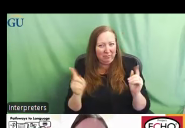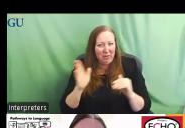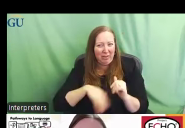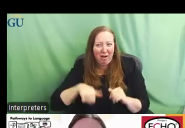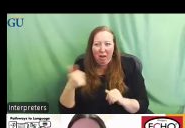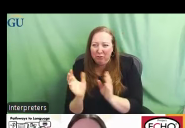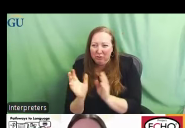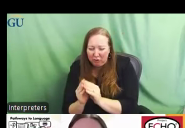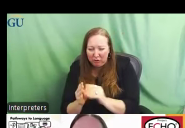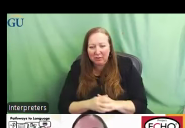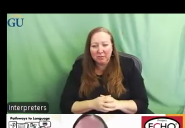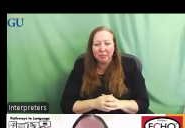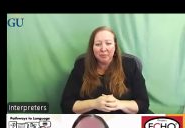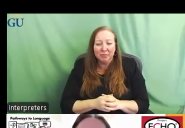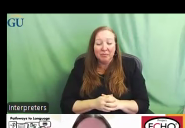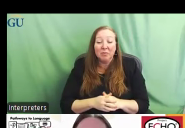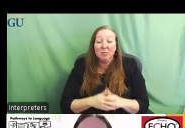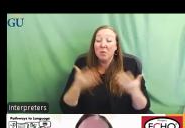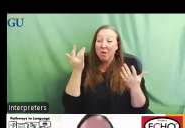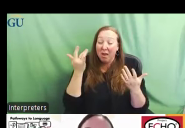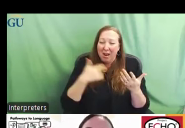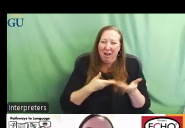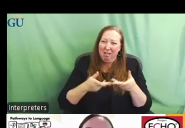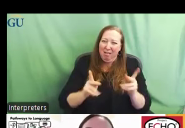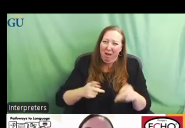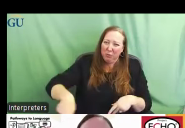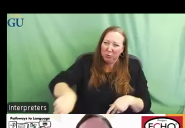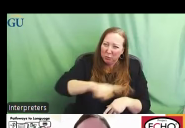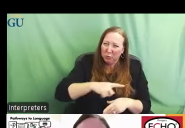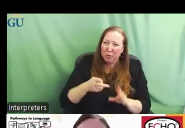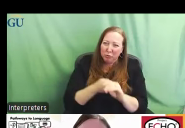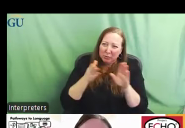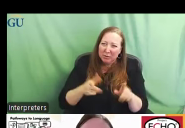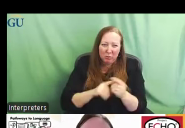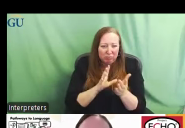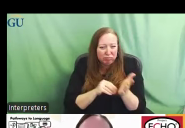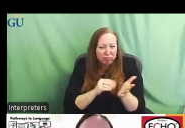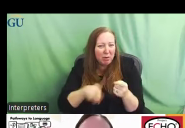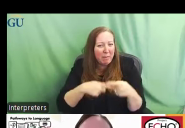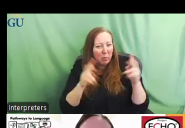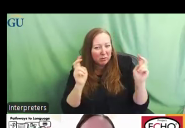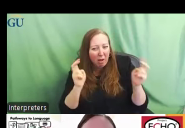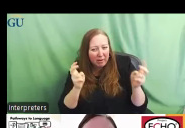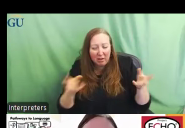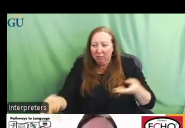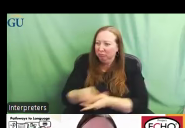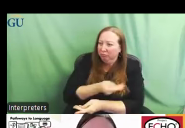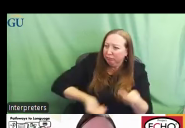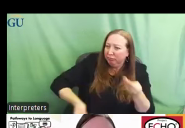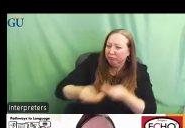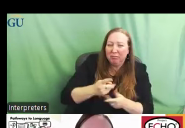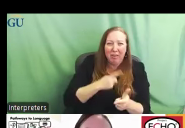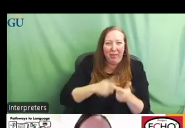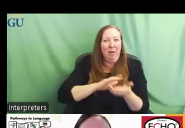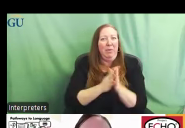to move information, not people. It allows you, the participant, to actively learn about a topic and ultimately become a resource for your